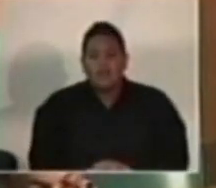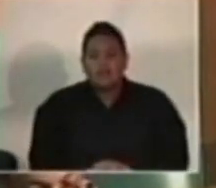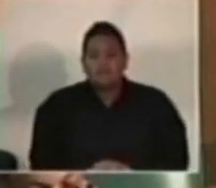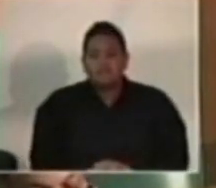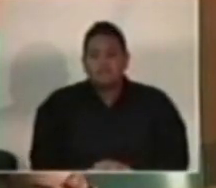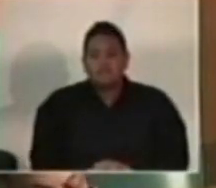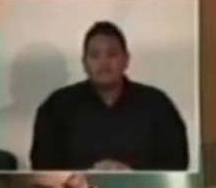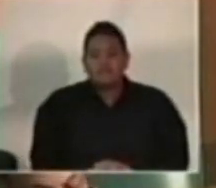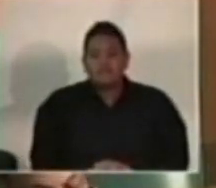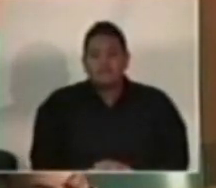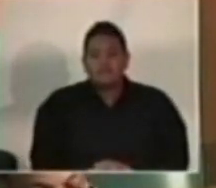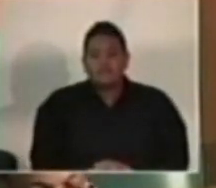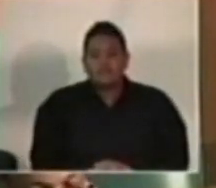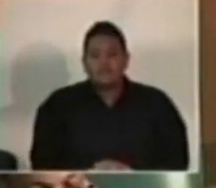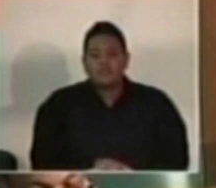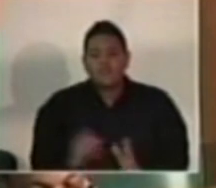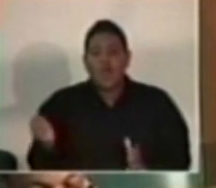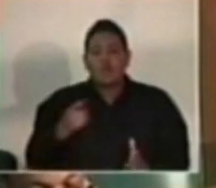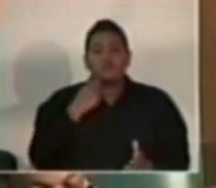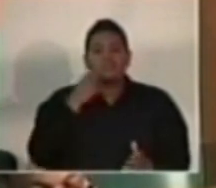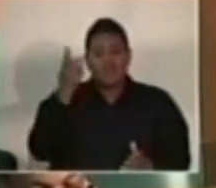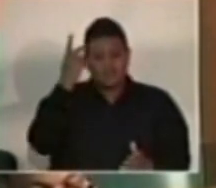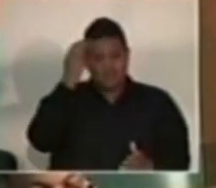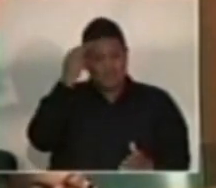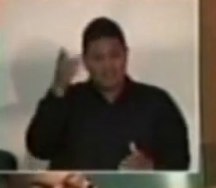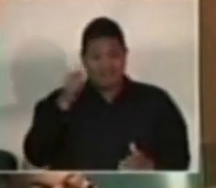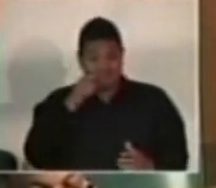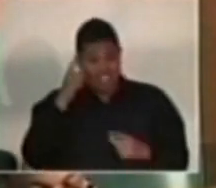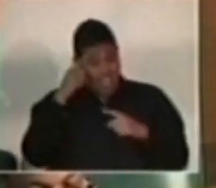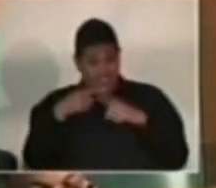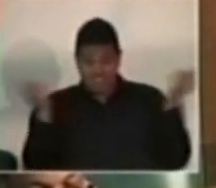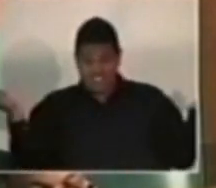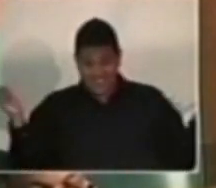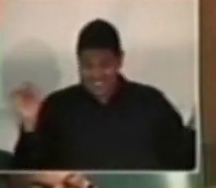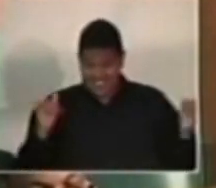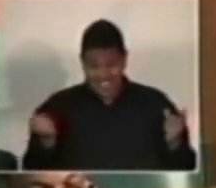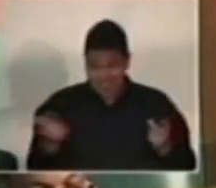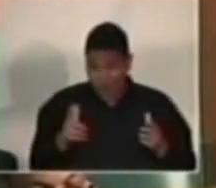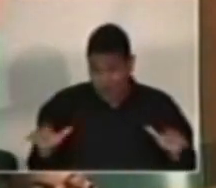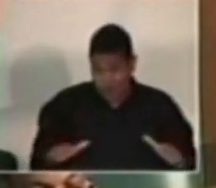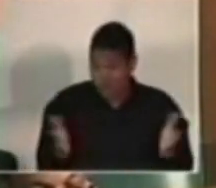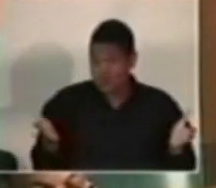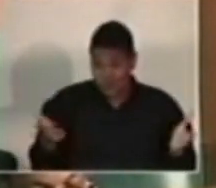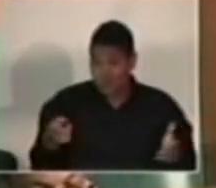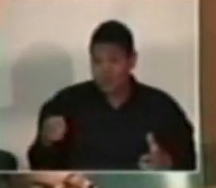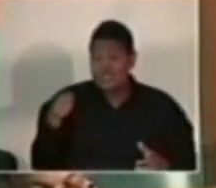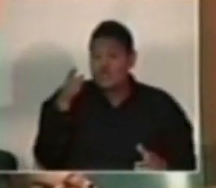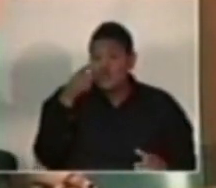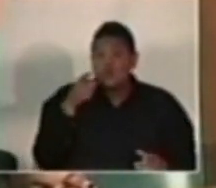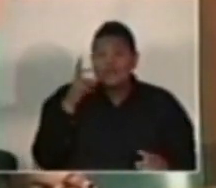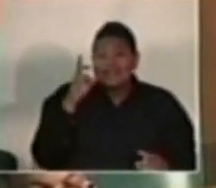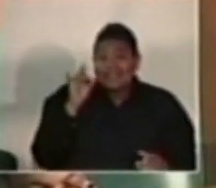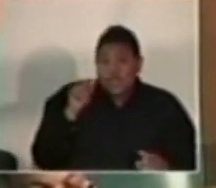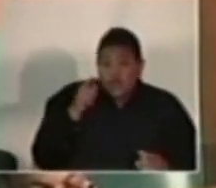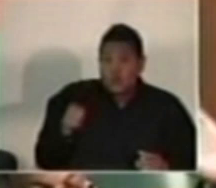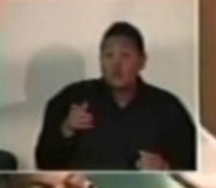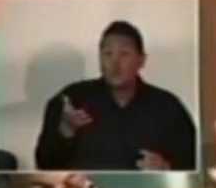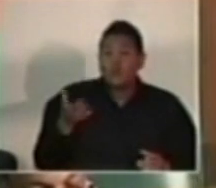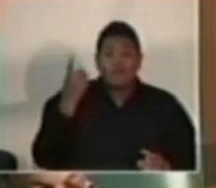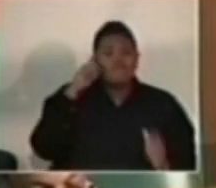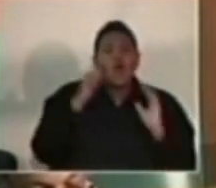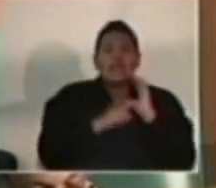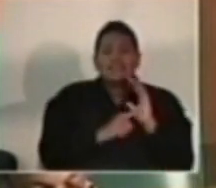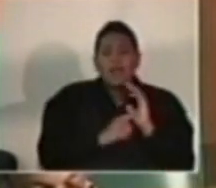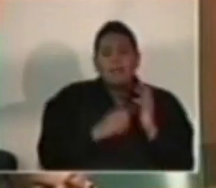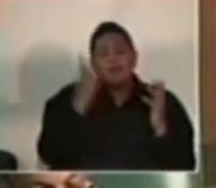and all you will say, Prime Minister, is that you disagreed and you did nothing else. Did you, for